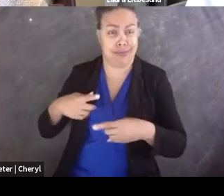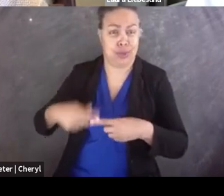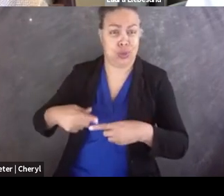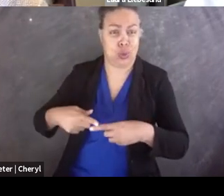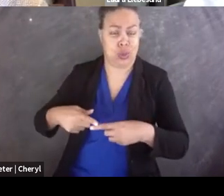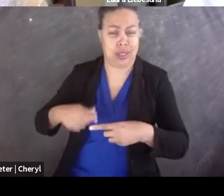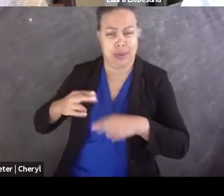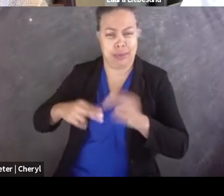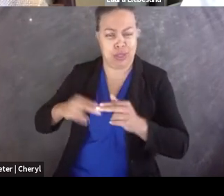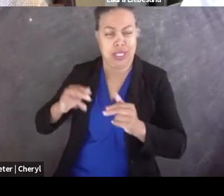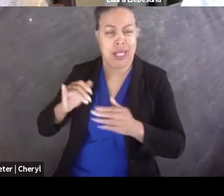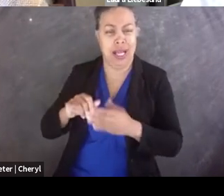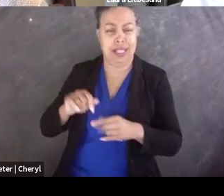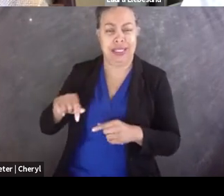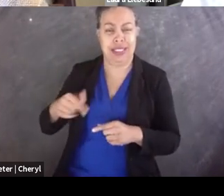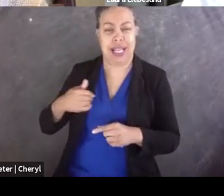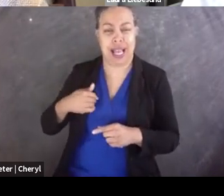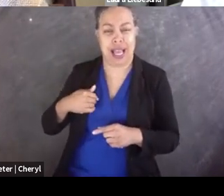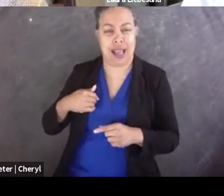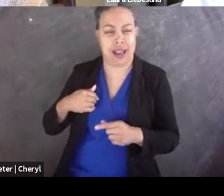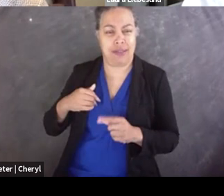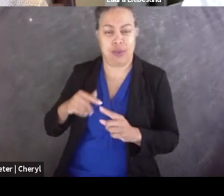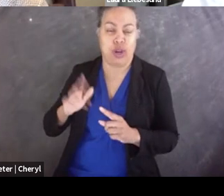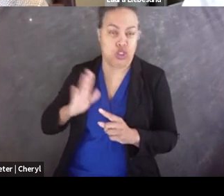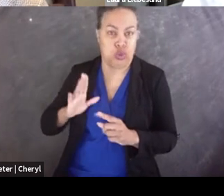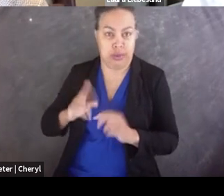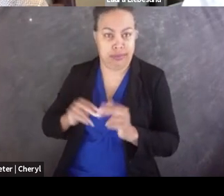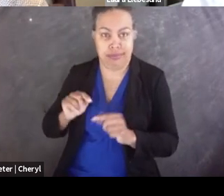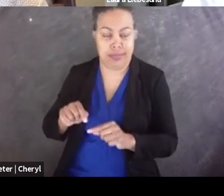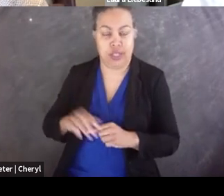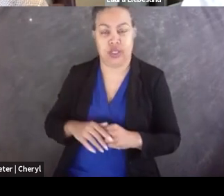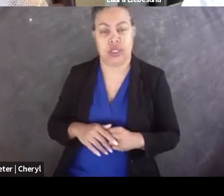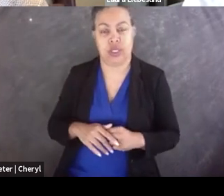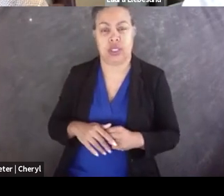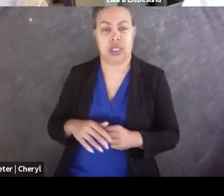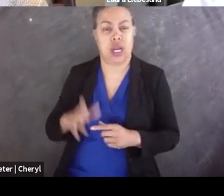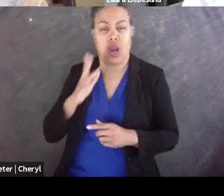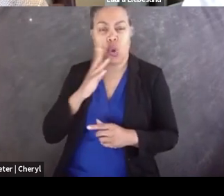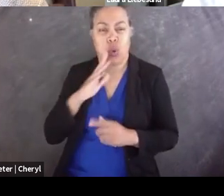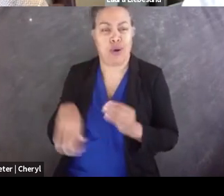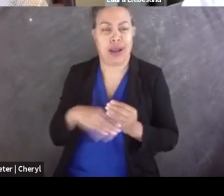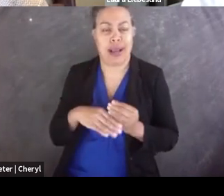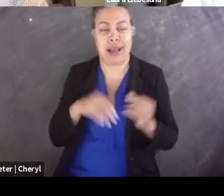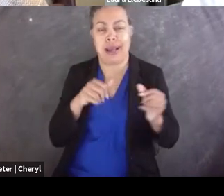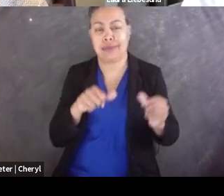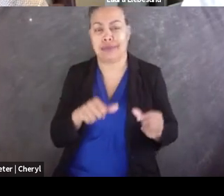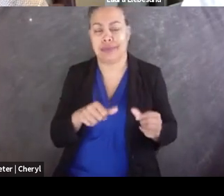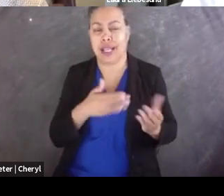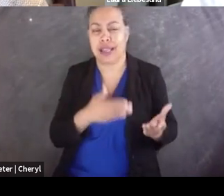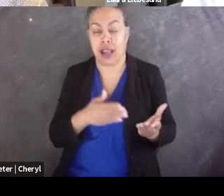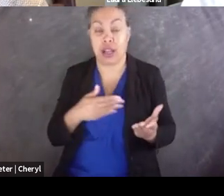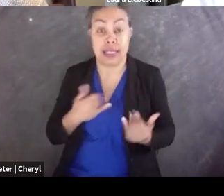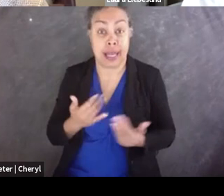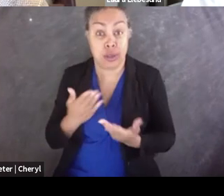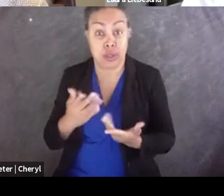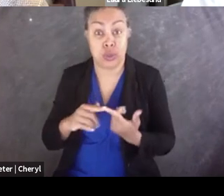the building that held the club used to stand. Is being introduced in the city council, and hopefully before too long there'll be a